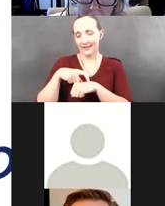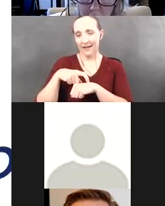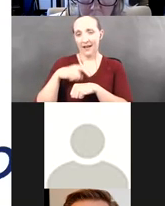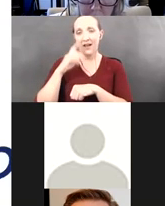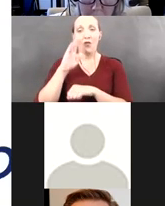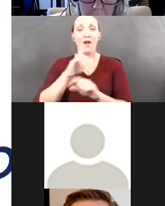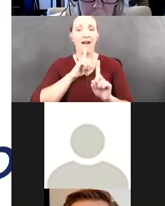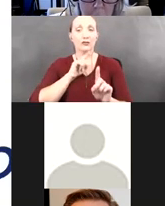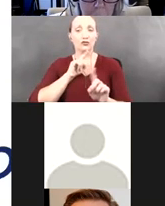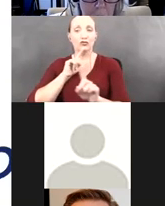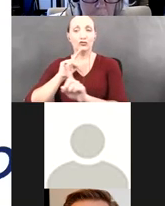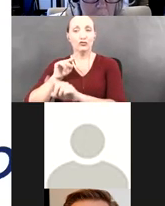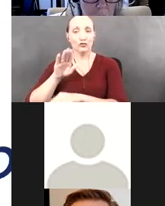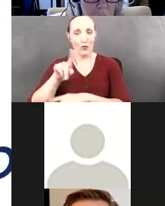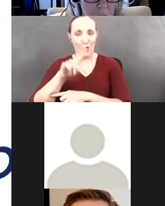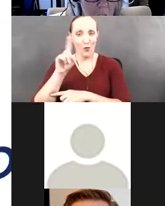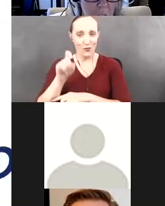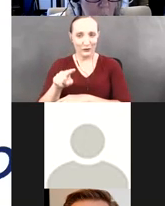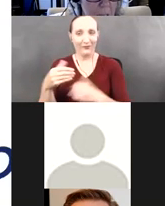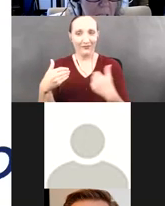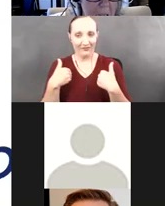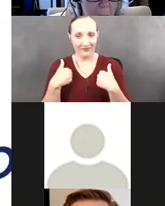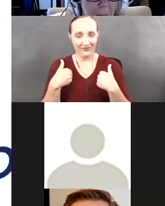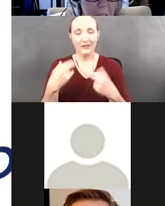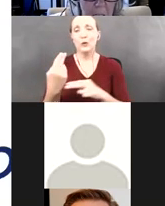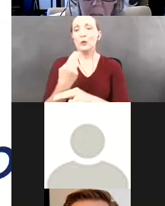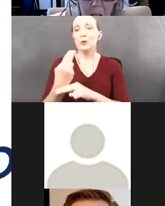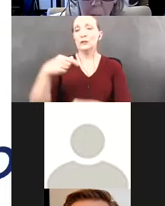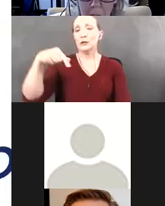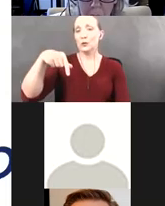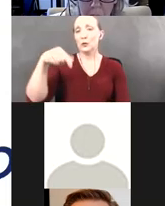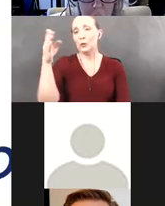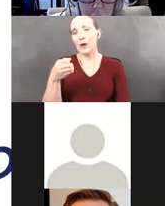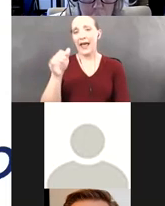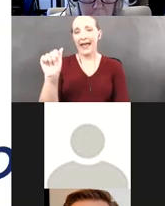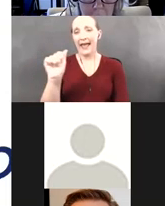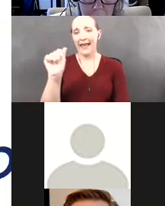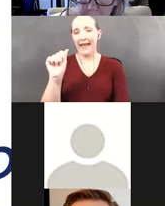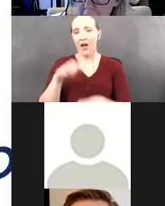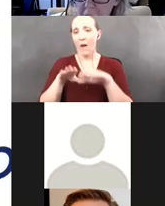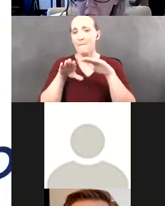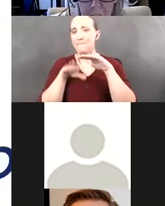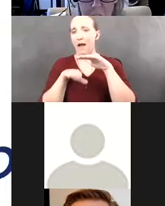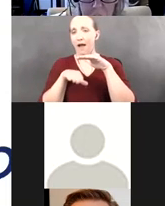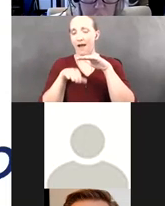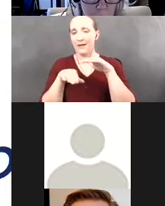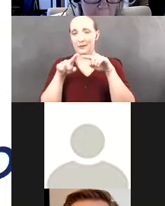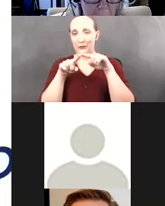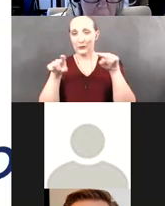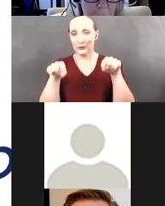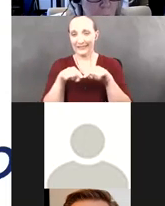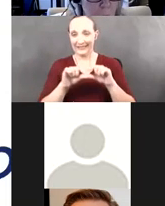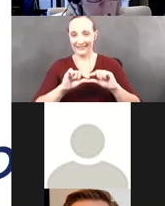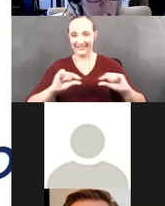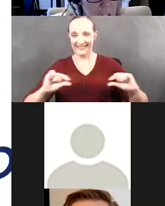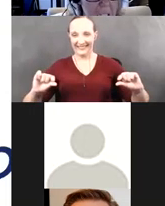tiempo en la answered. presentación para So contestar please sus use the preguntas. Q&A Entonces, por button favor, at the bottom of your utilice el screen. botón de Q Thank y you for A joining en us,